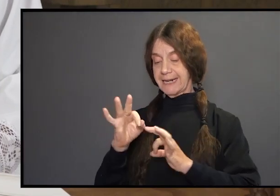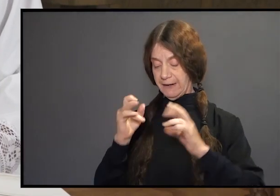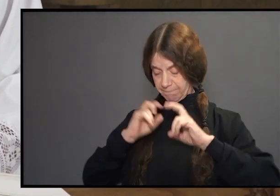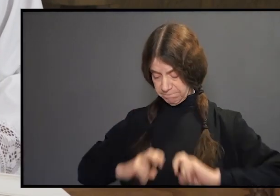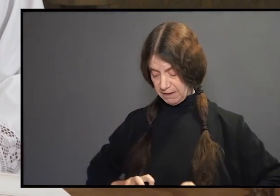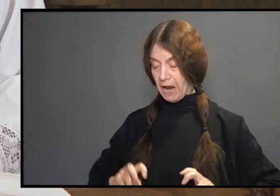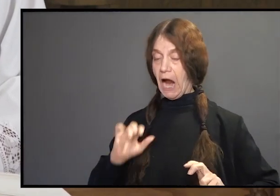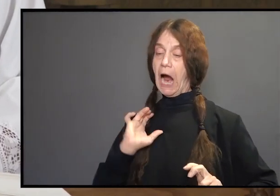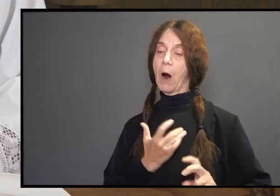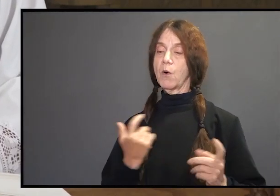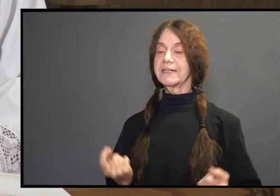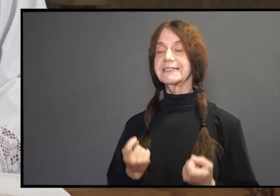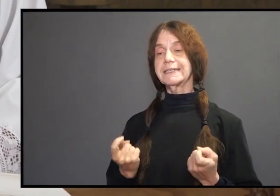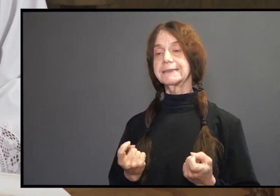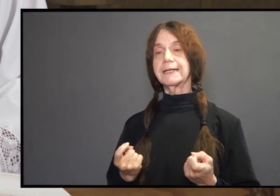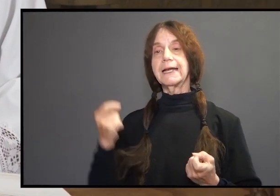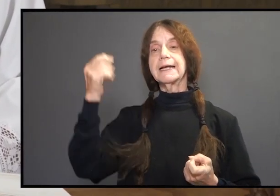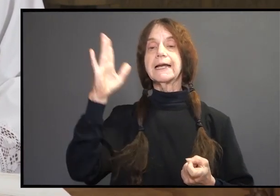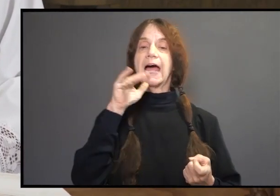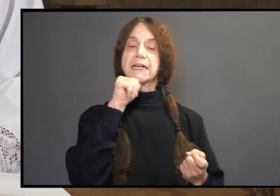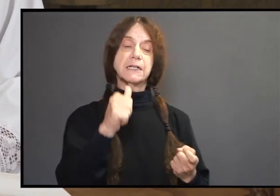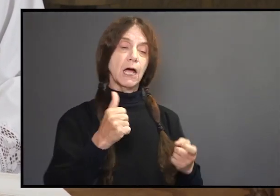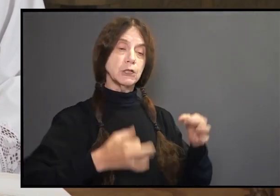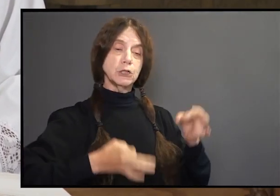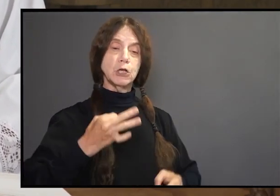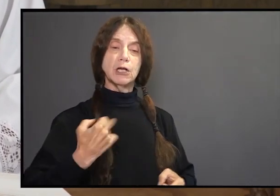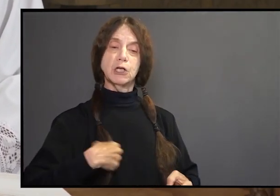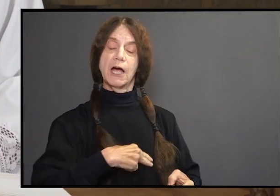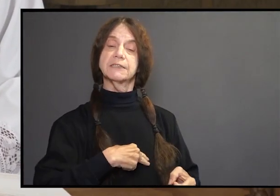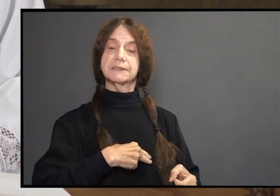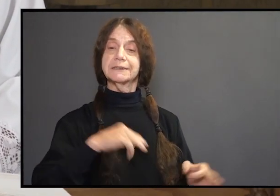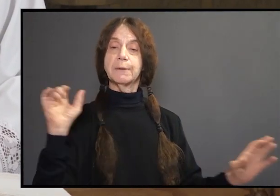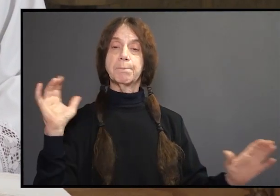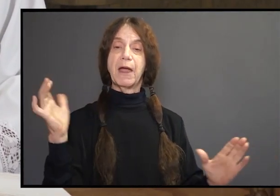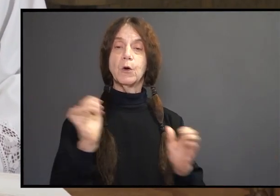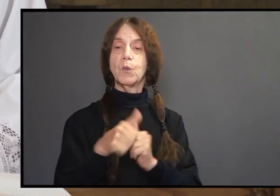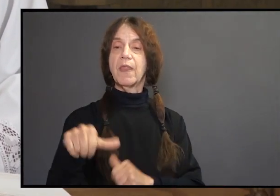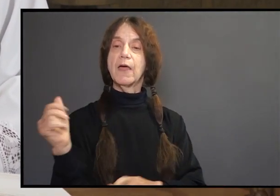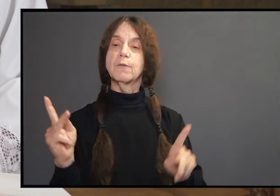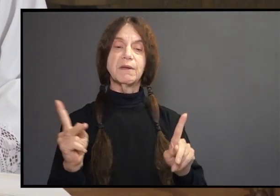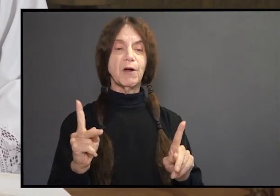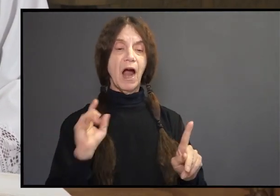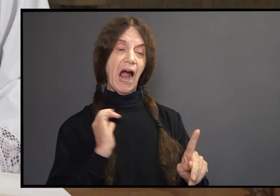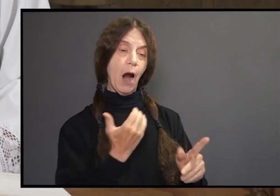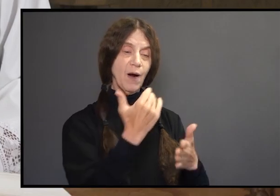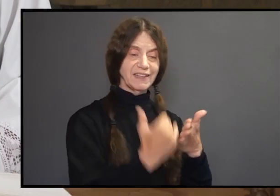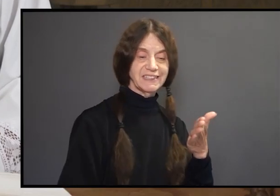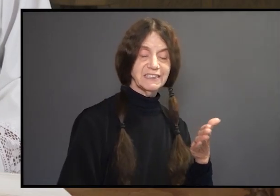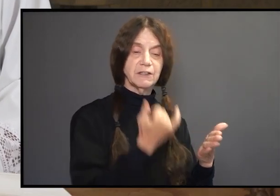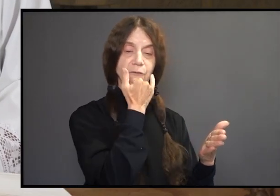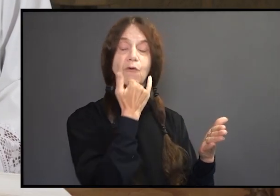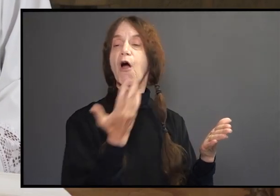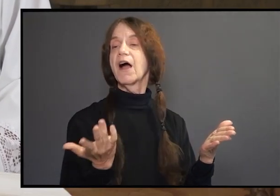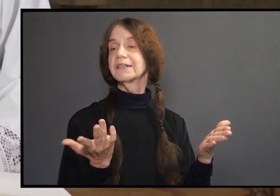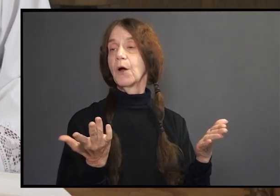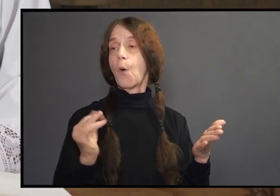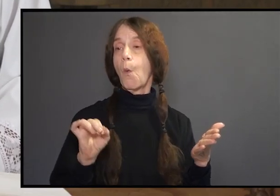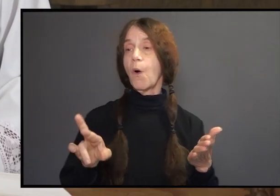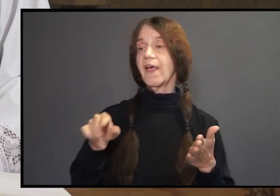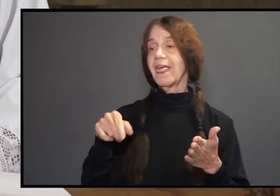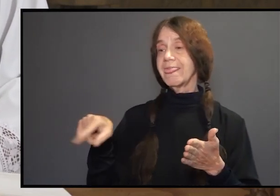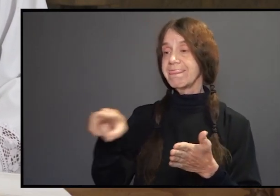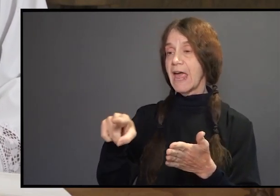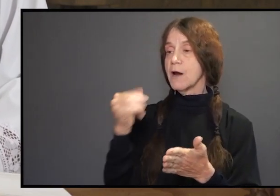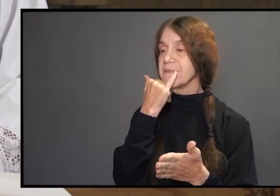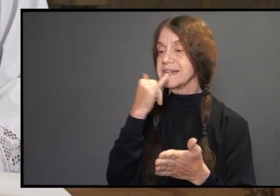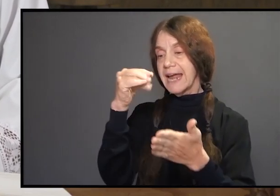by how clean our hands are compared to our neighbor. The list of wrongs, the dirt we gather on another person,